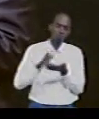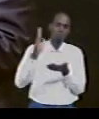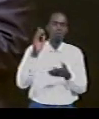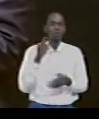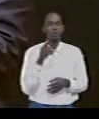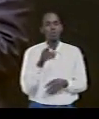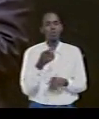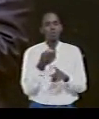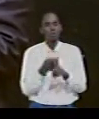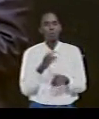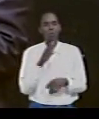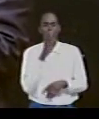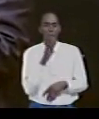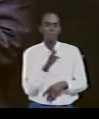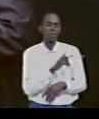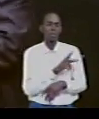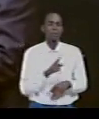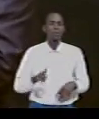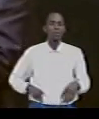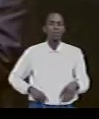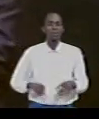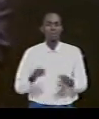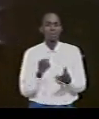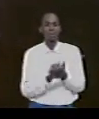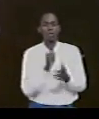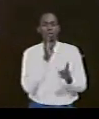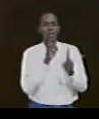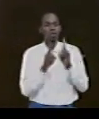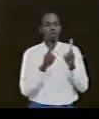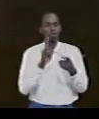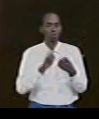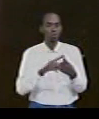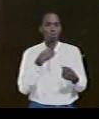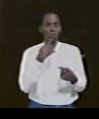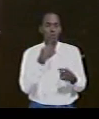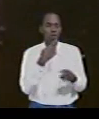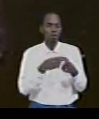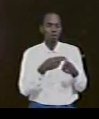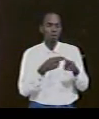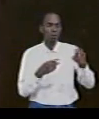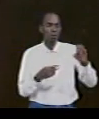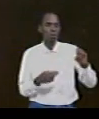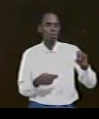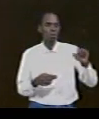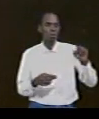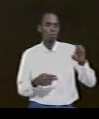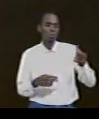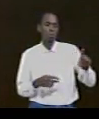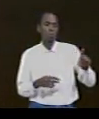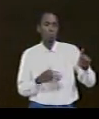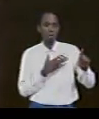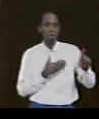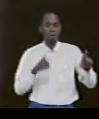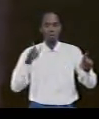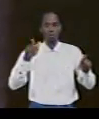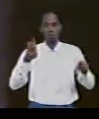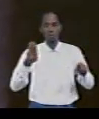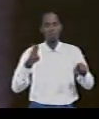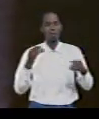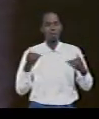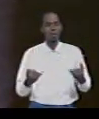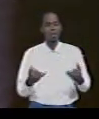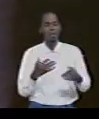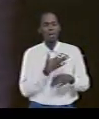from being king." That's Saul. Look at verse 24. In verse 24, "And Saul said unto